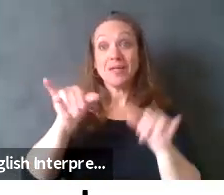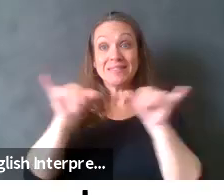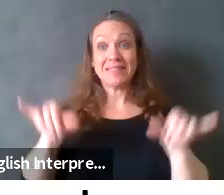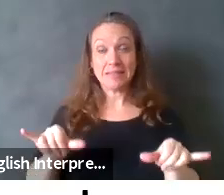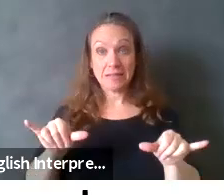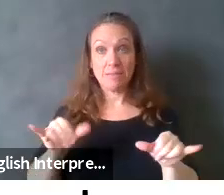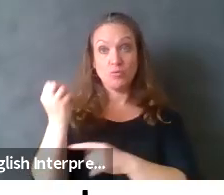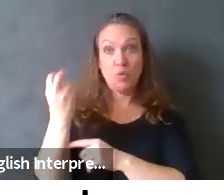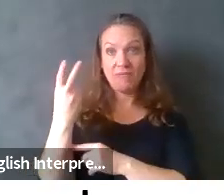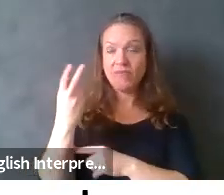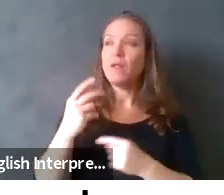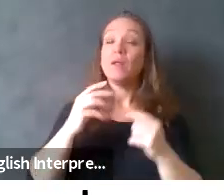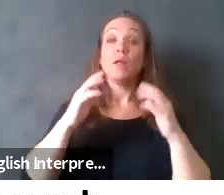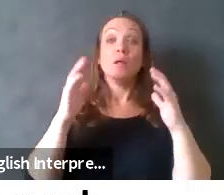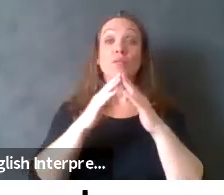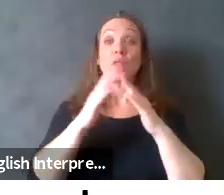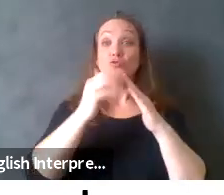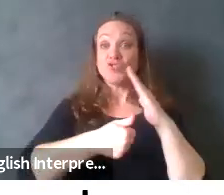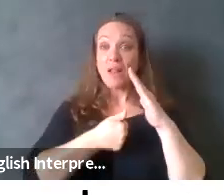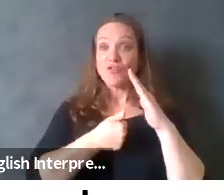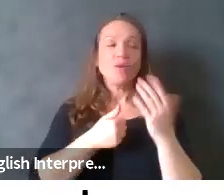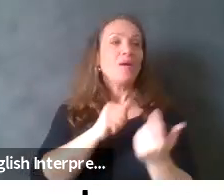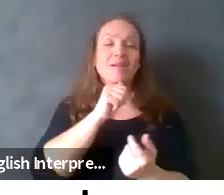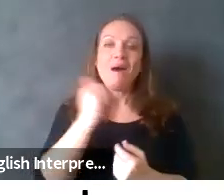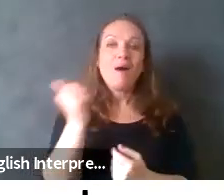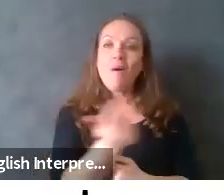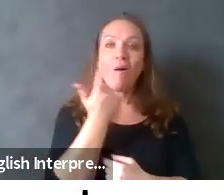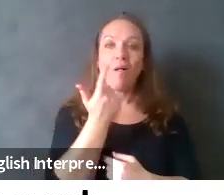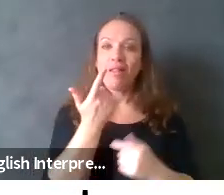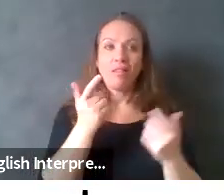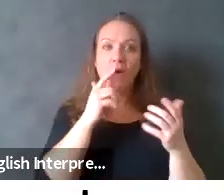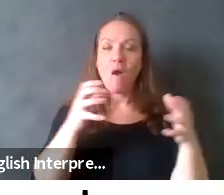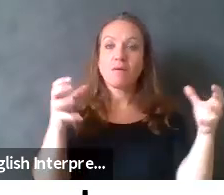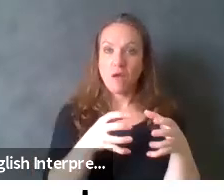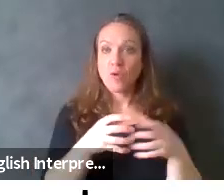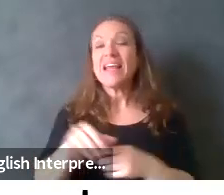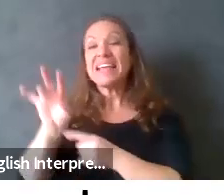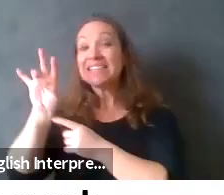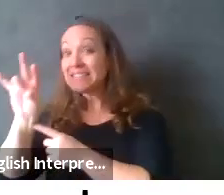have population. There's only 207 population in a congregate